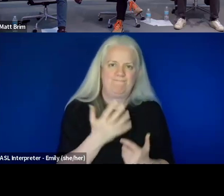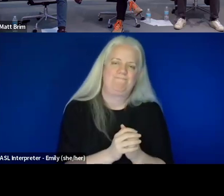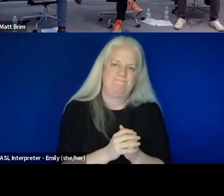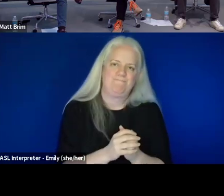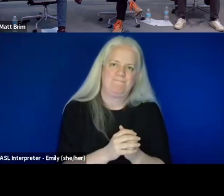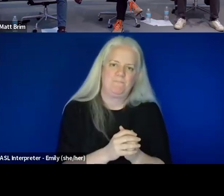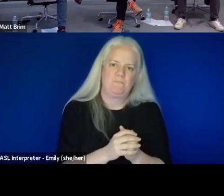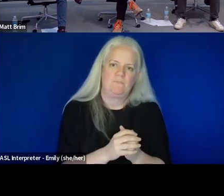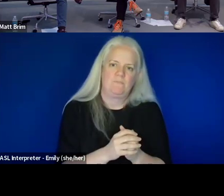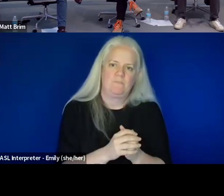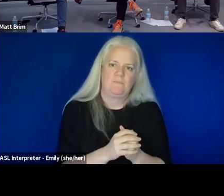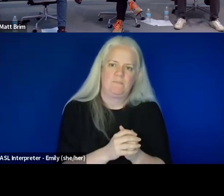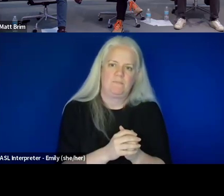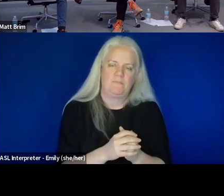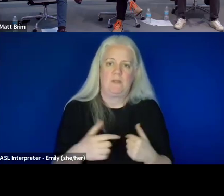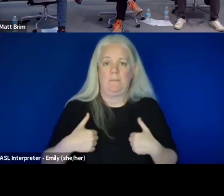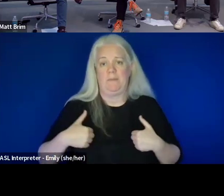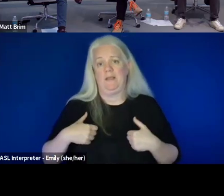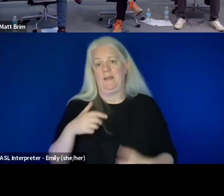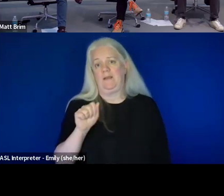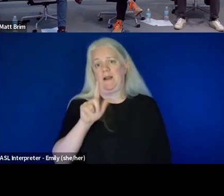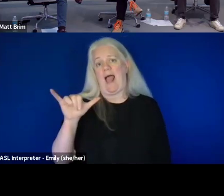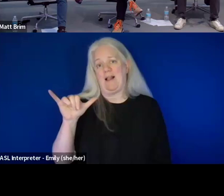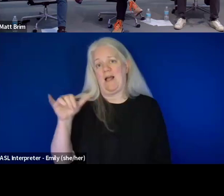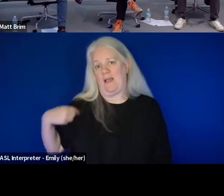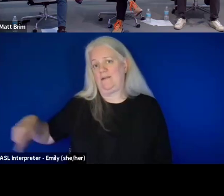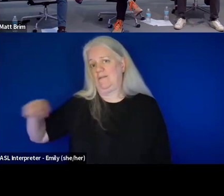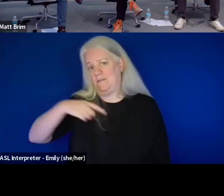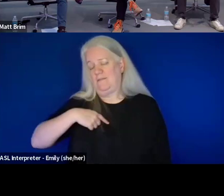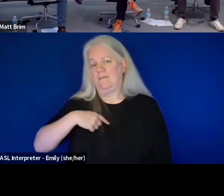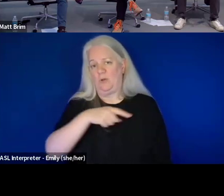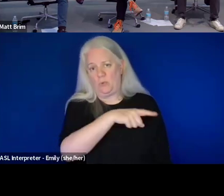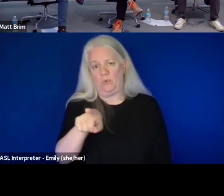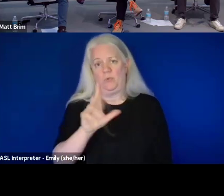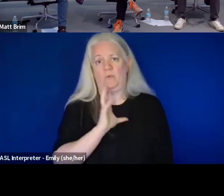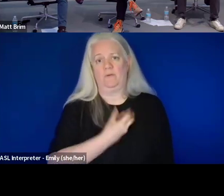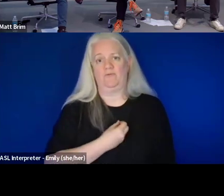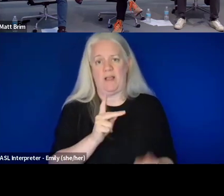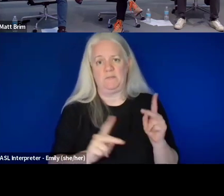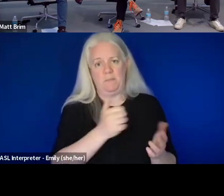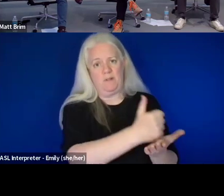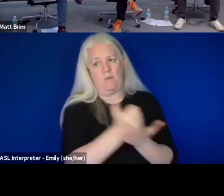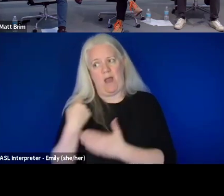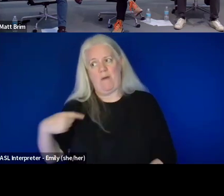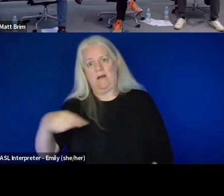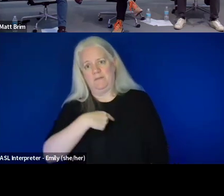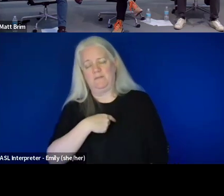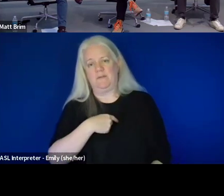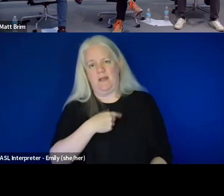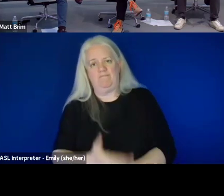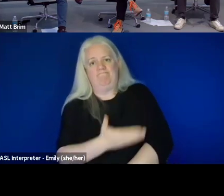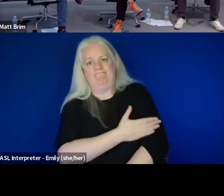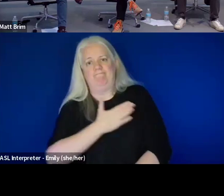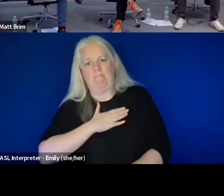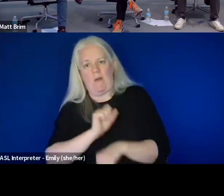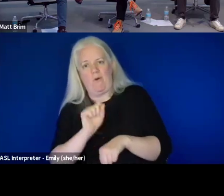of everybody who's an ally, you make our lives better and you make my work personally at CLAGS better, and I